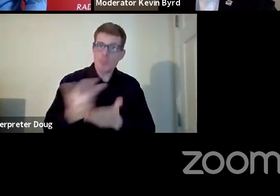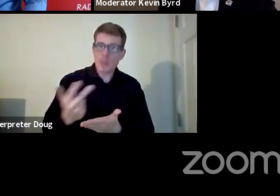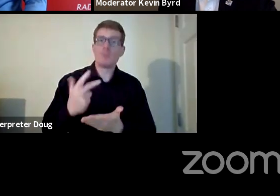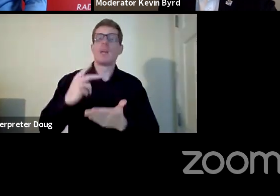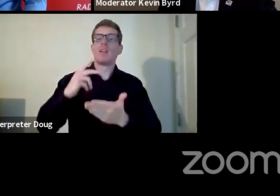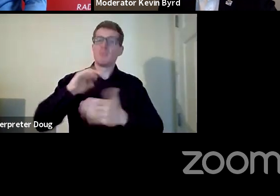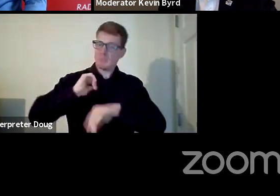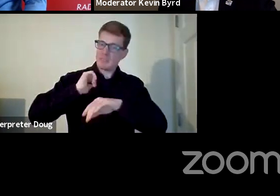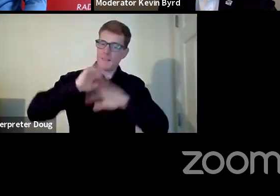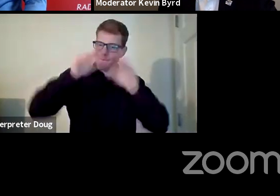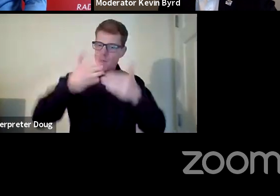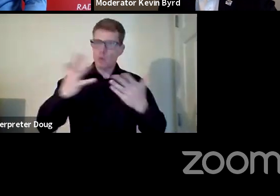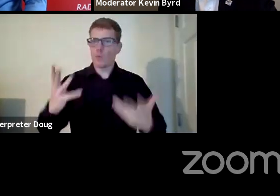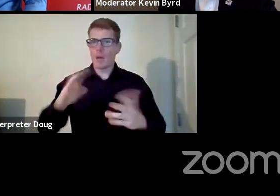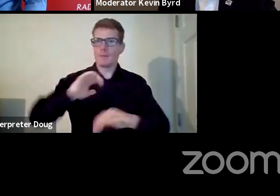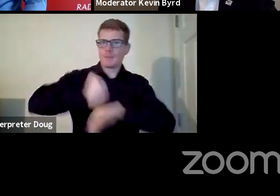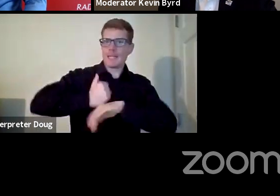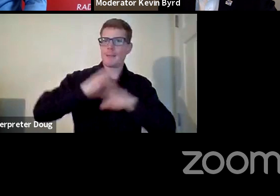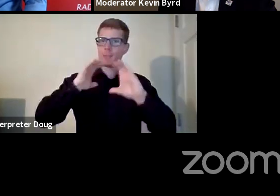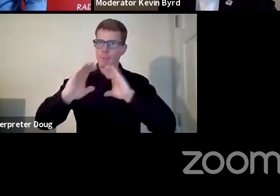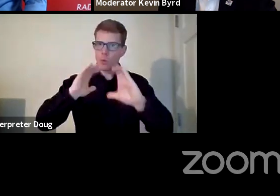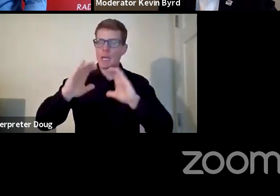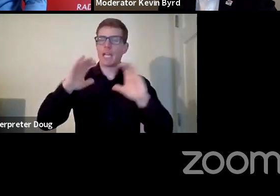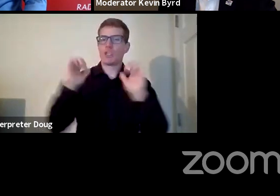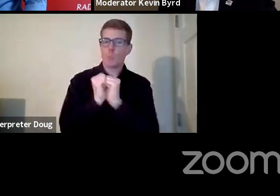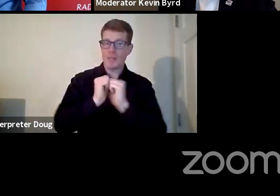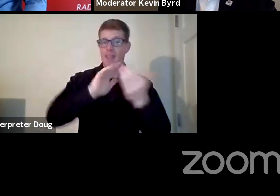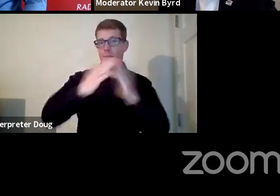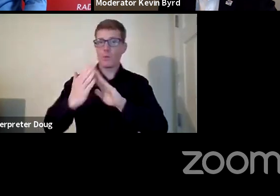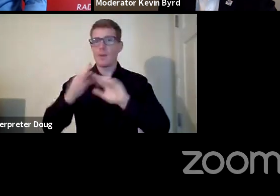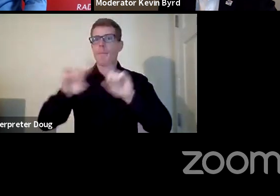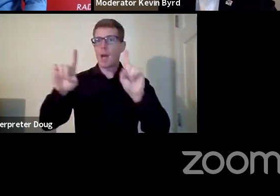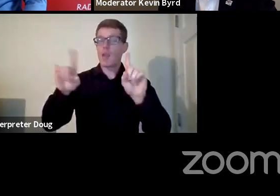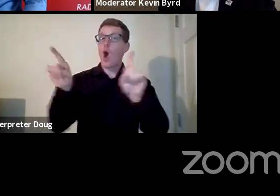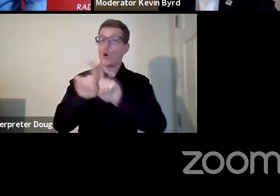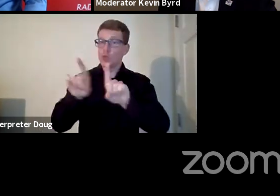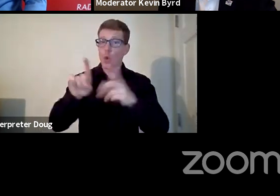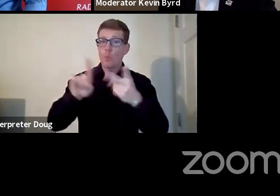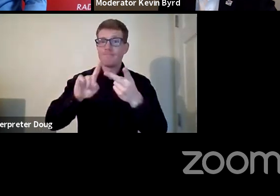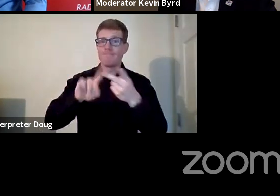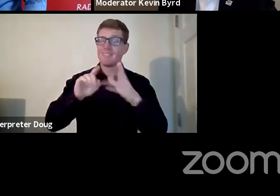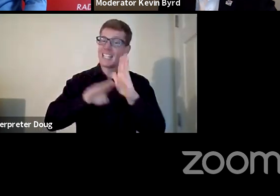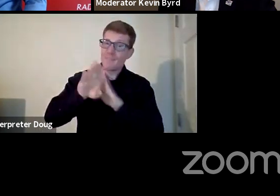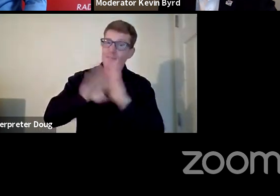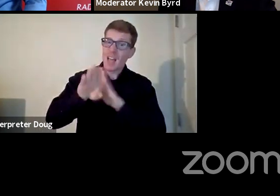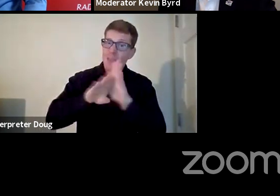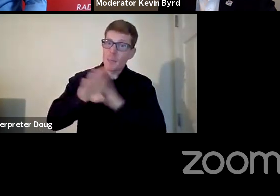the community, but also developing that culture, which we think is already there, but